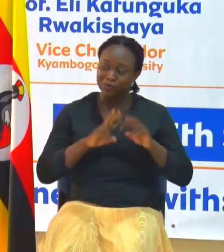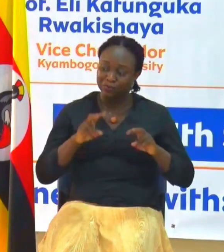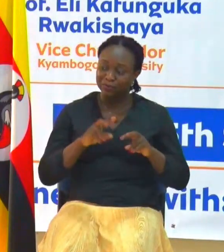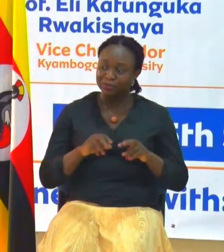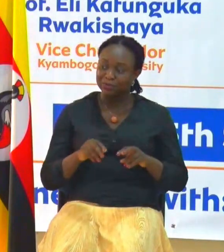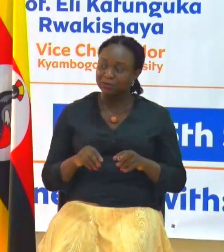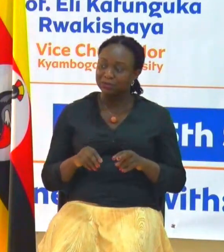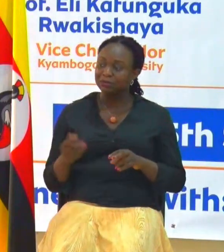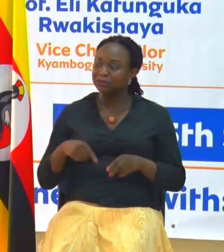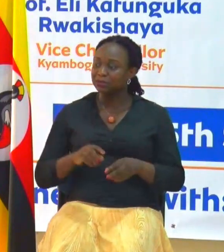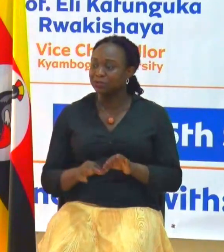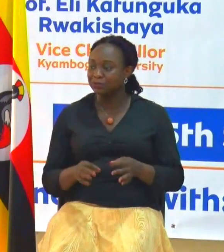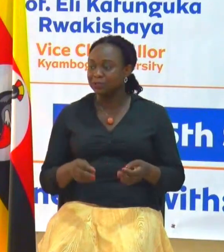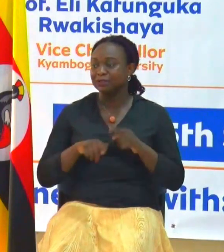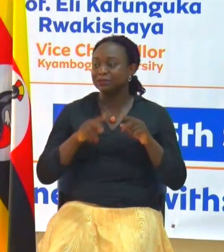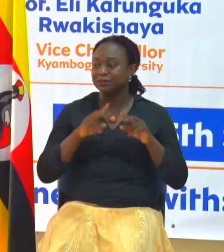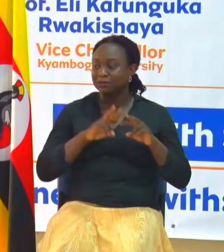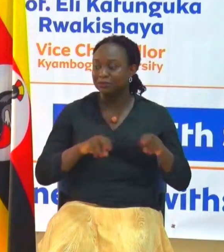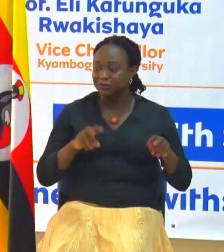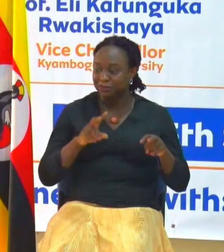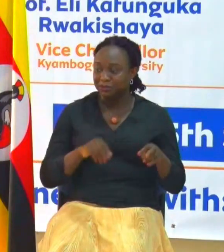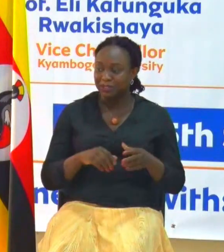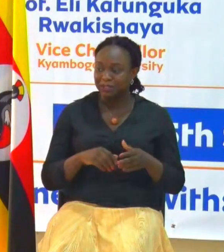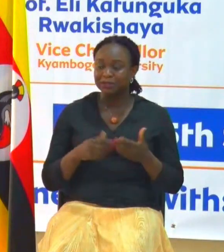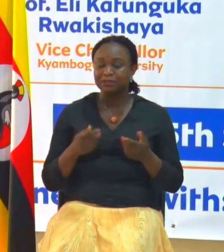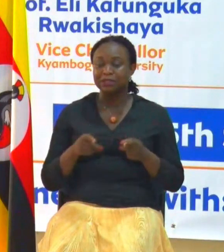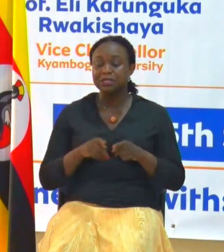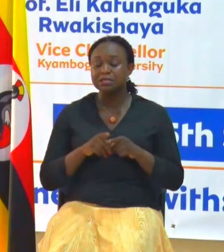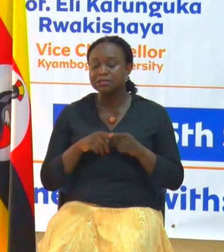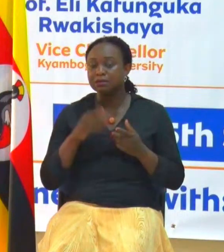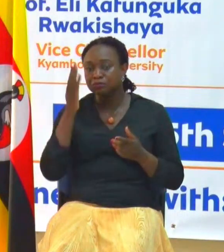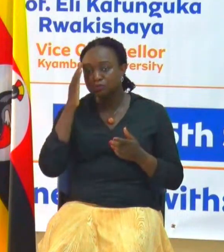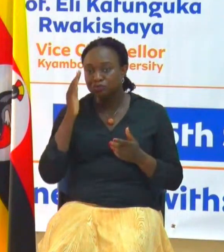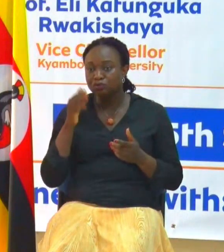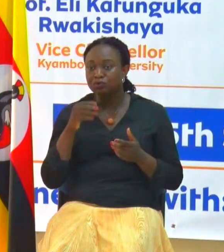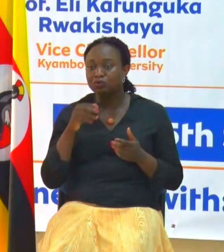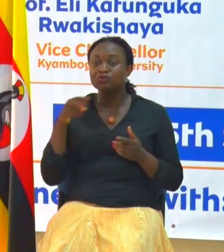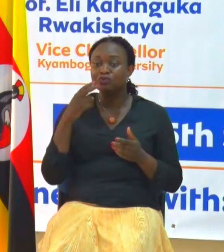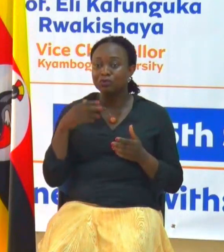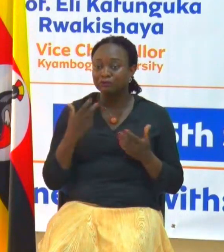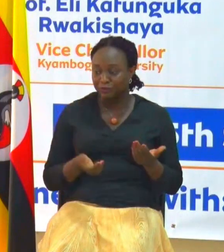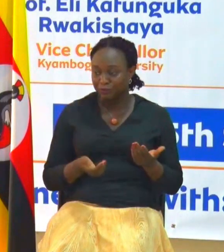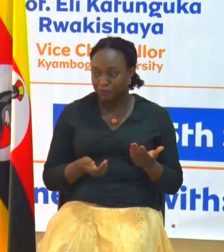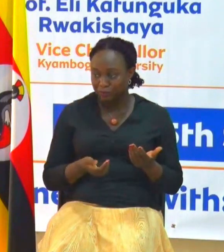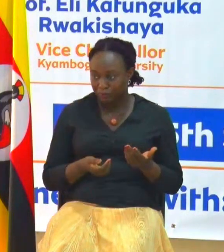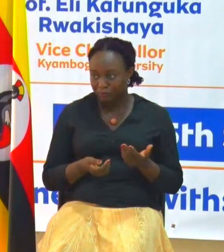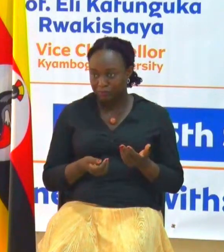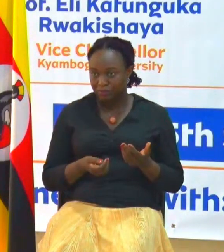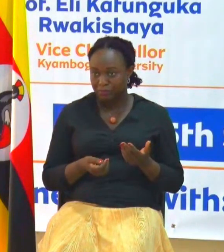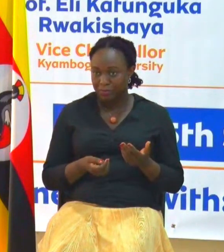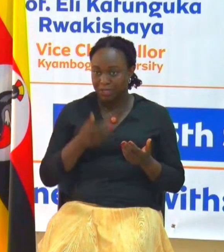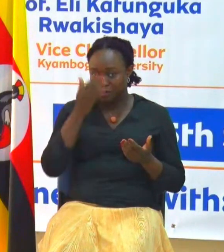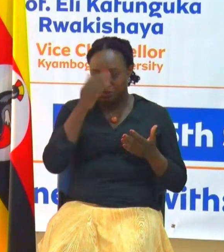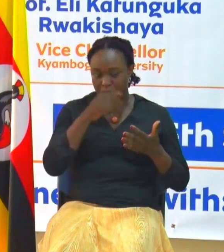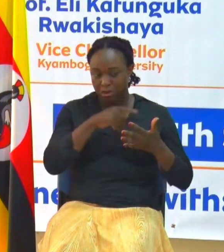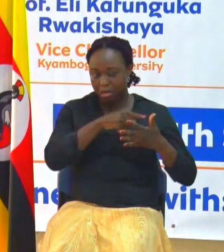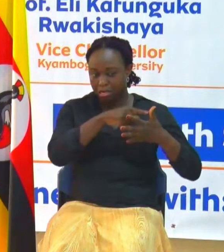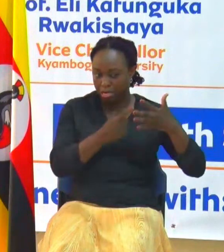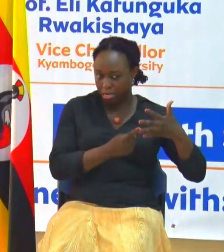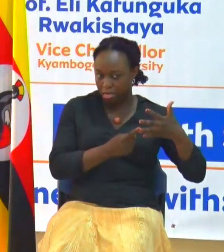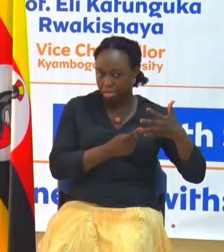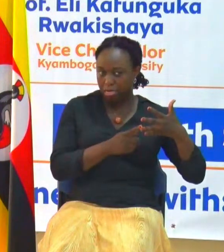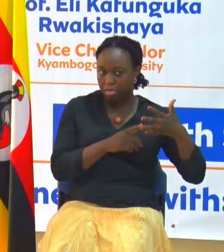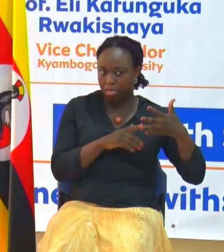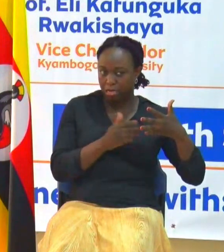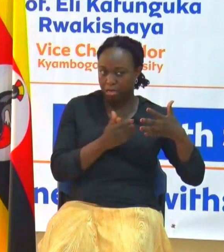fit, master the art of the holistic review, what I just told you, master the art of the criteria elements that I told you in the